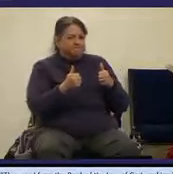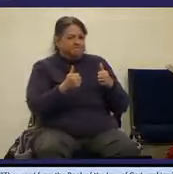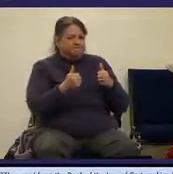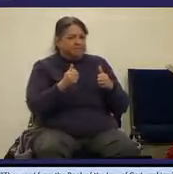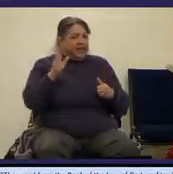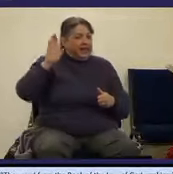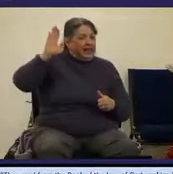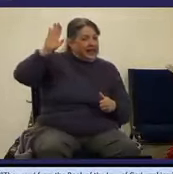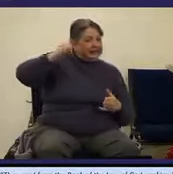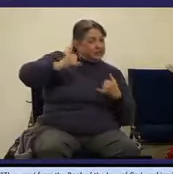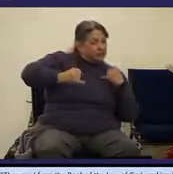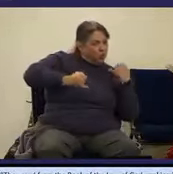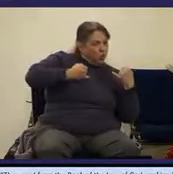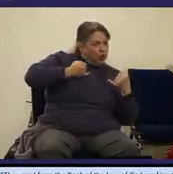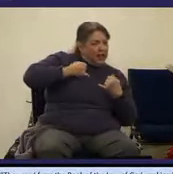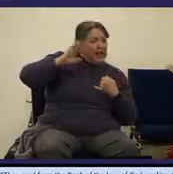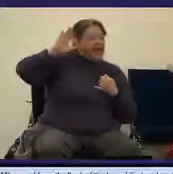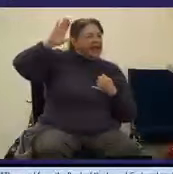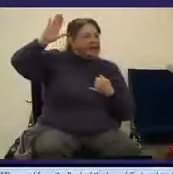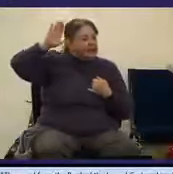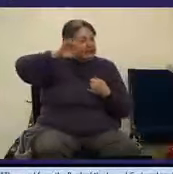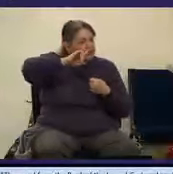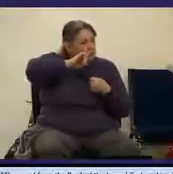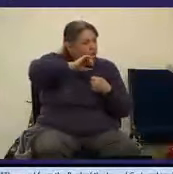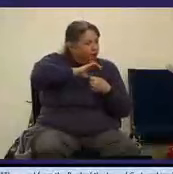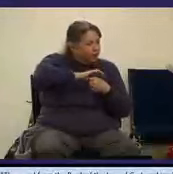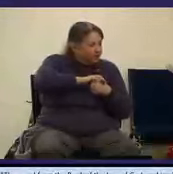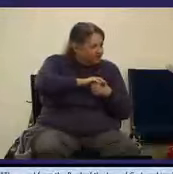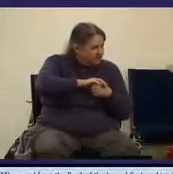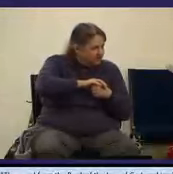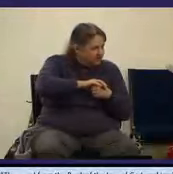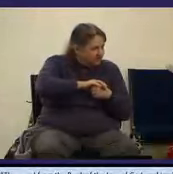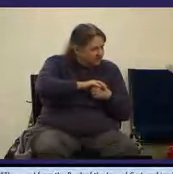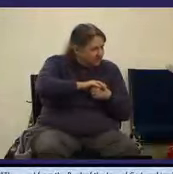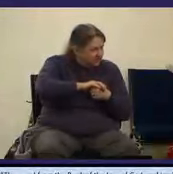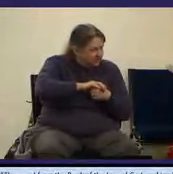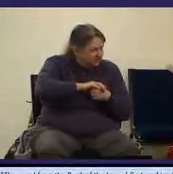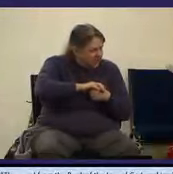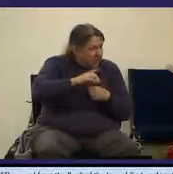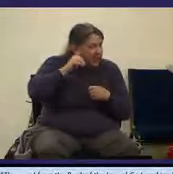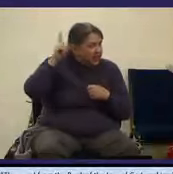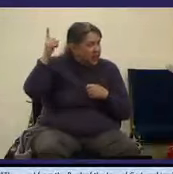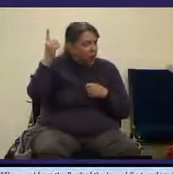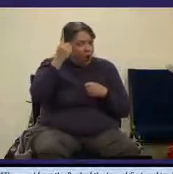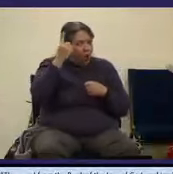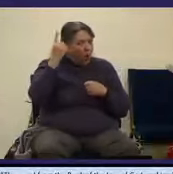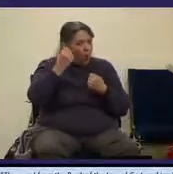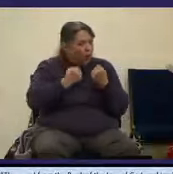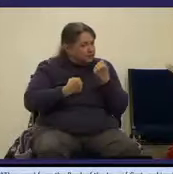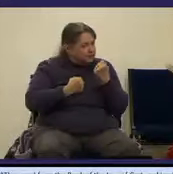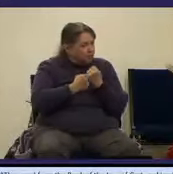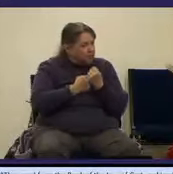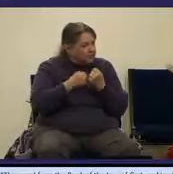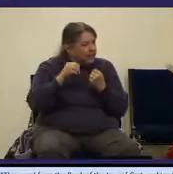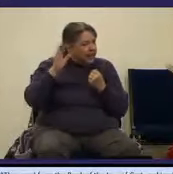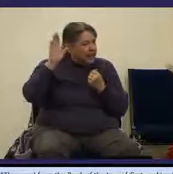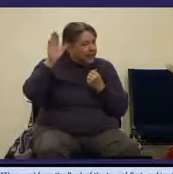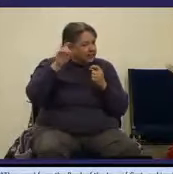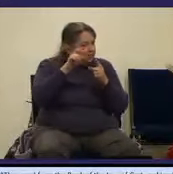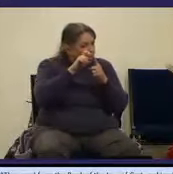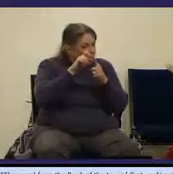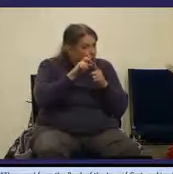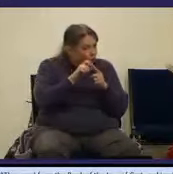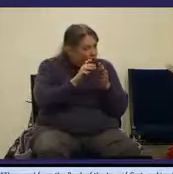his promises. And so he's faithful to his word. And guess this,